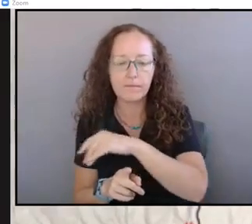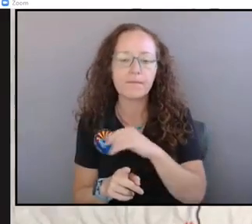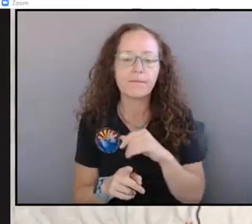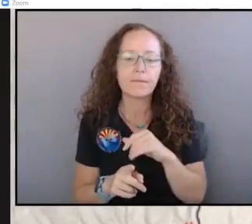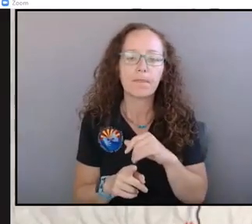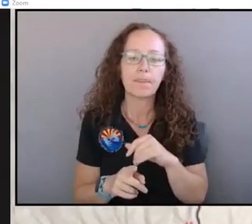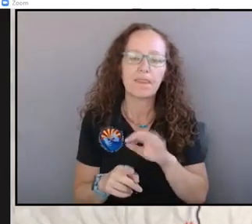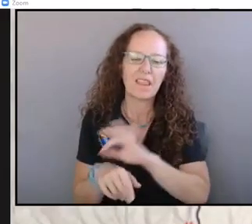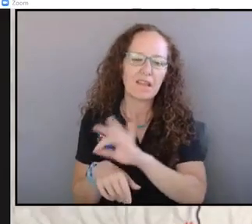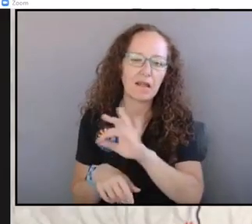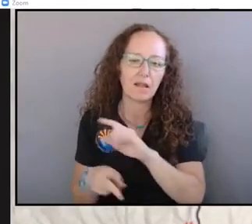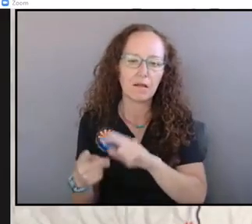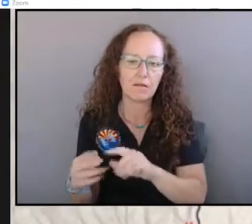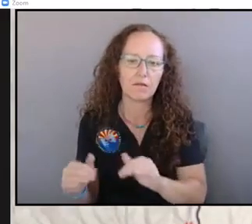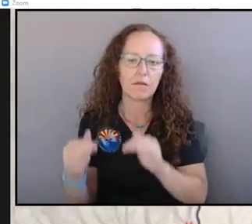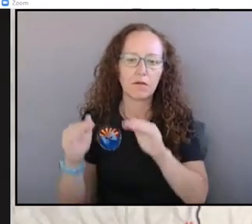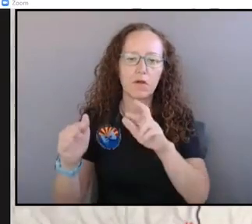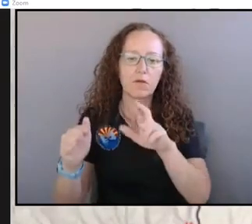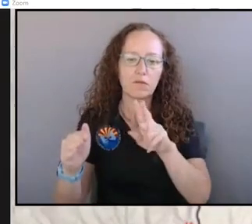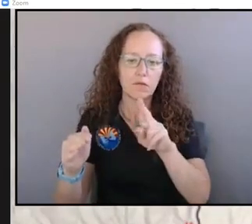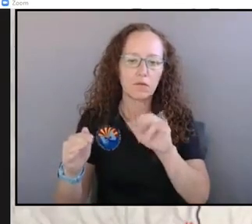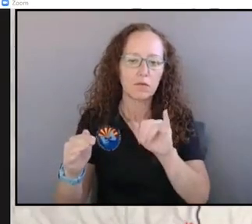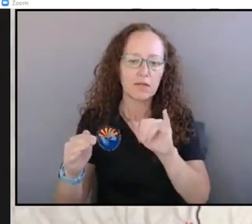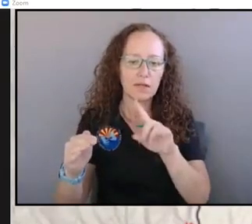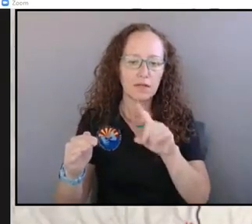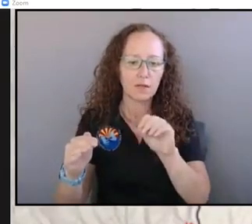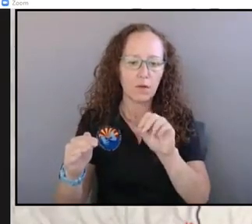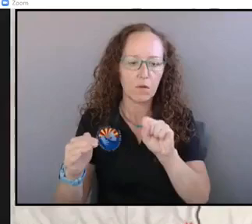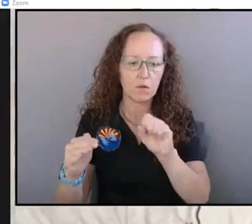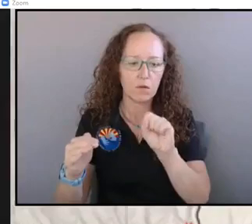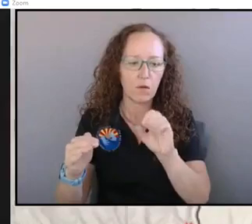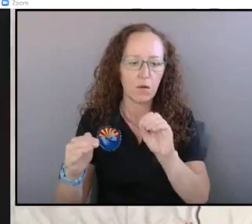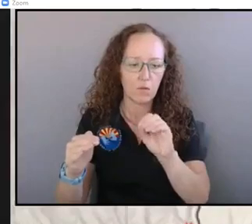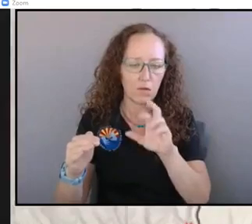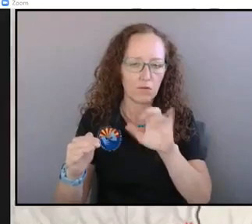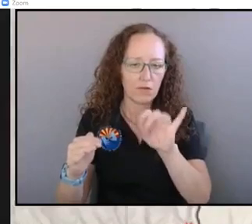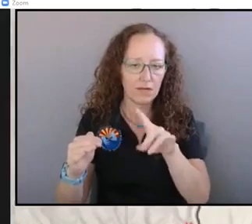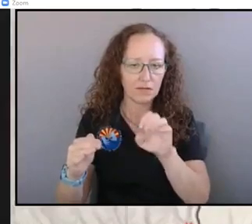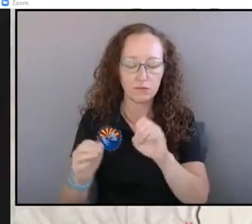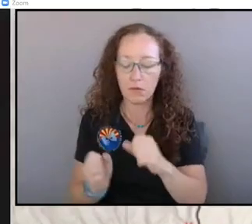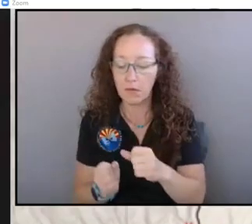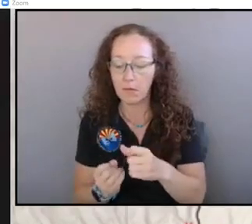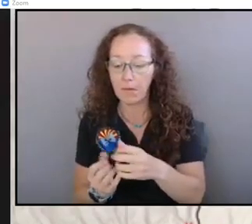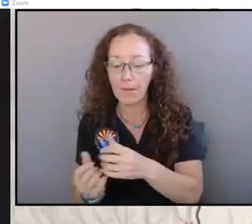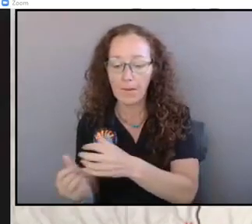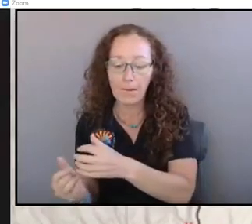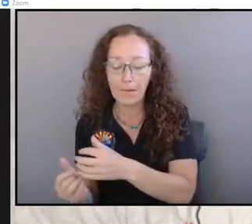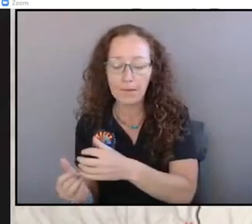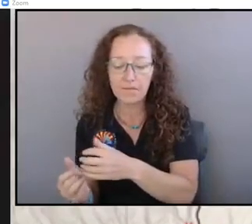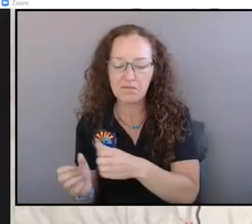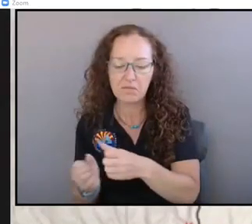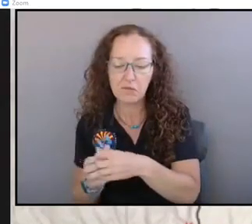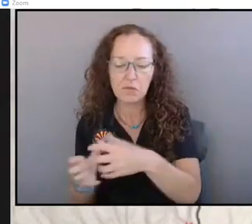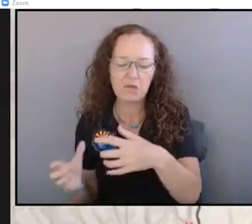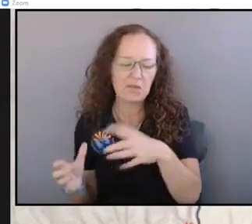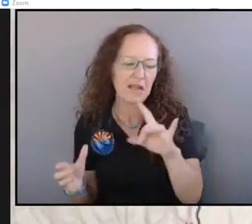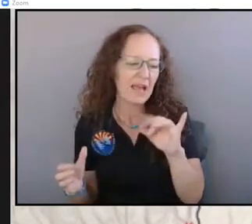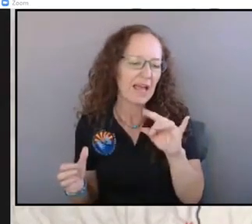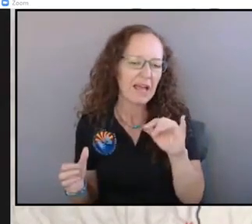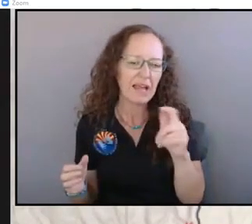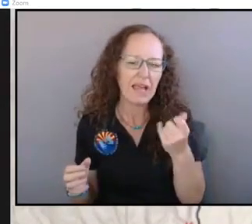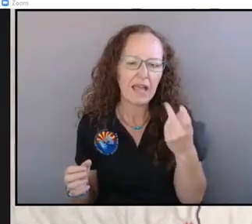Ridge. It didn't grow very much. It only grew about 80 acres in total, but it